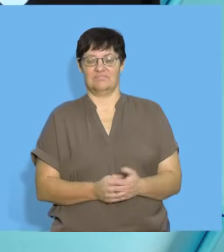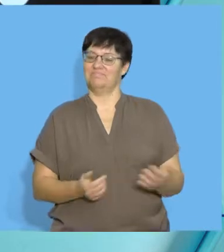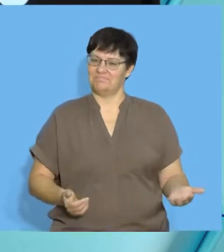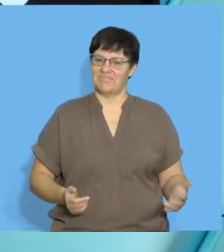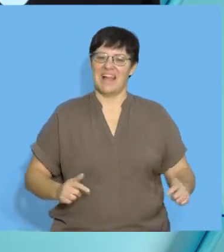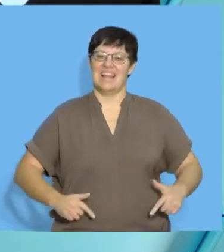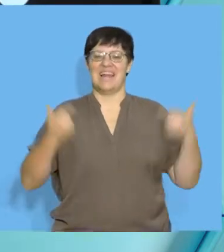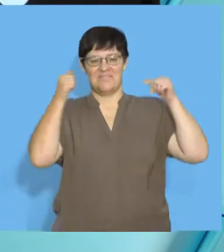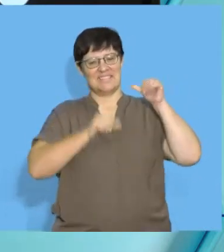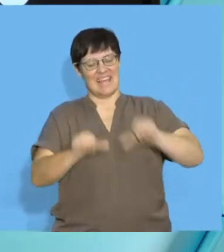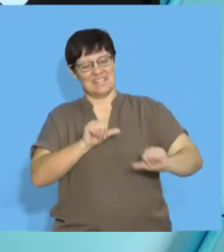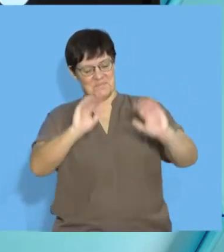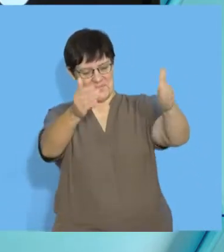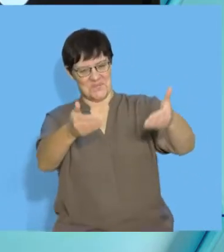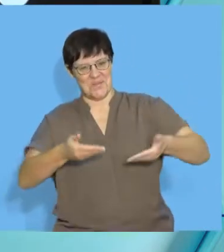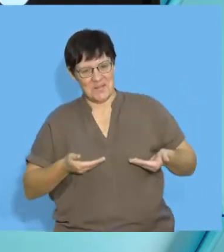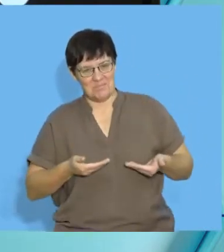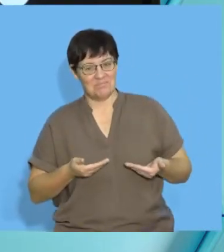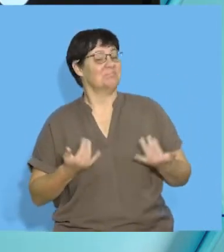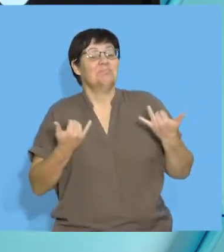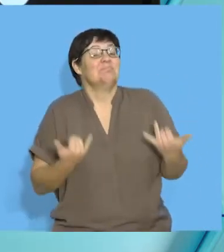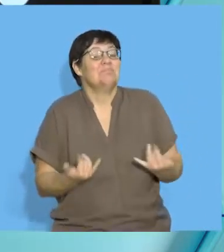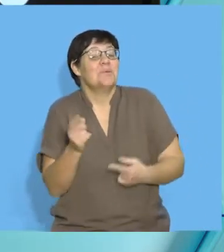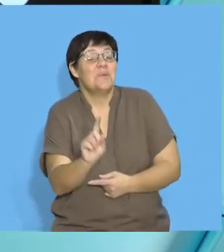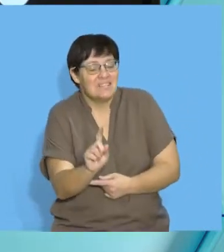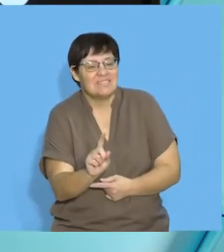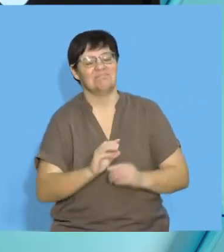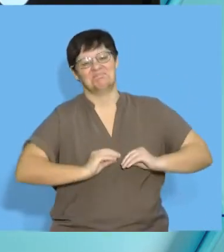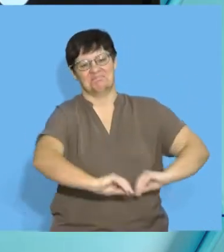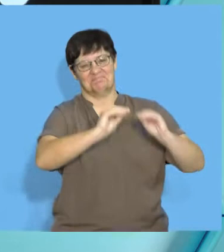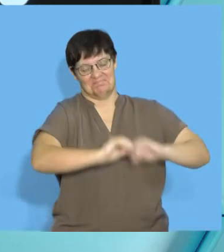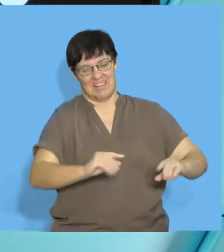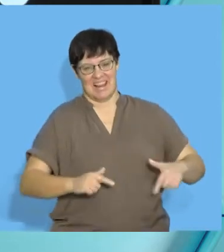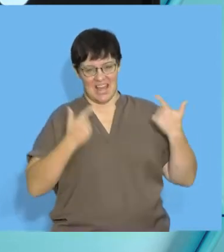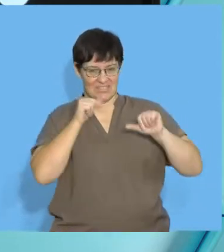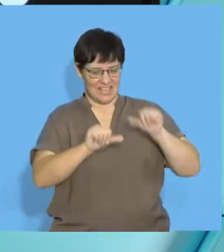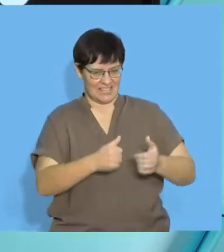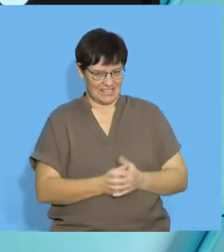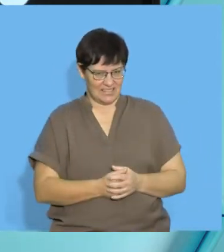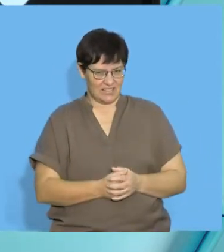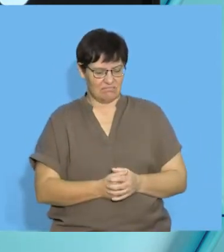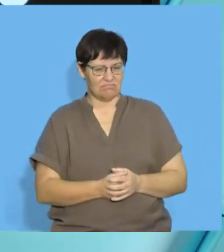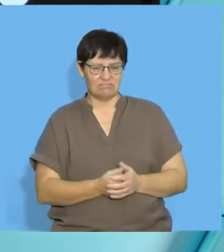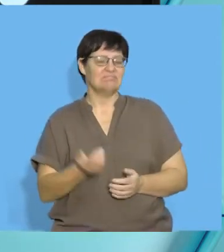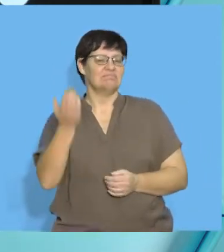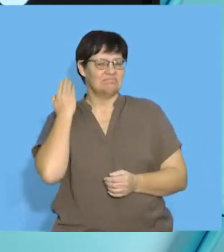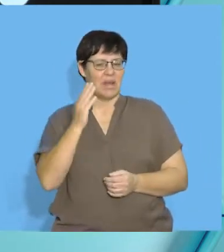Welcome, Life Sciences, to yet another exciting life science lesson. We're following on the path